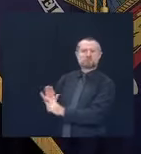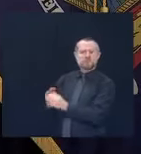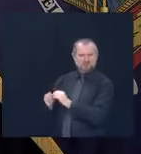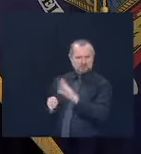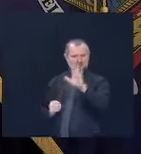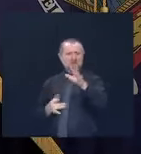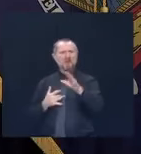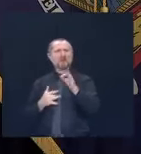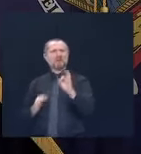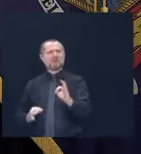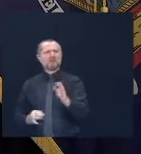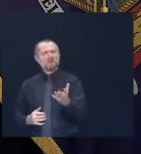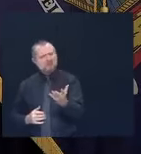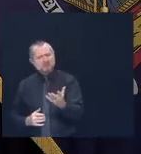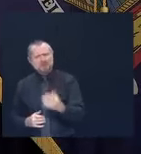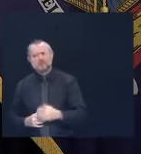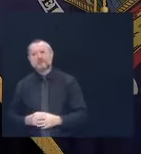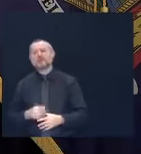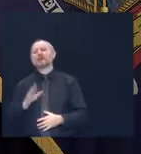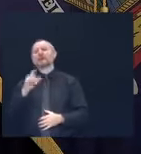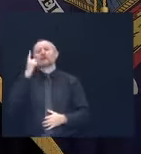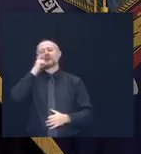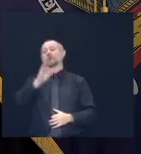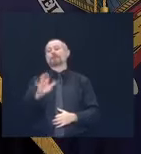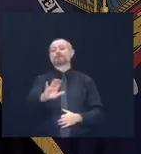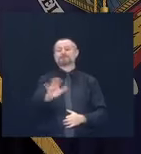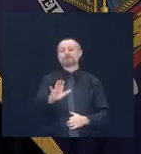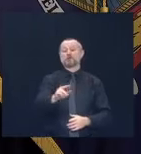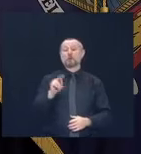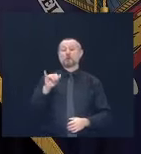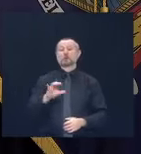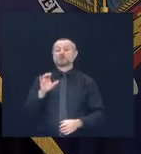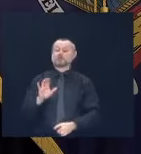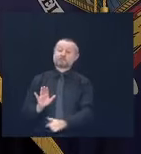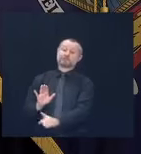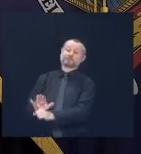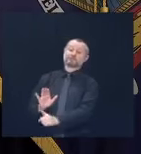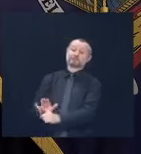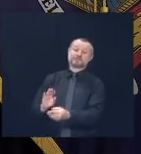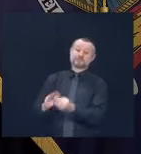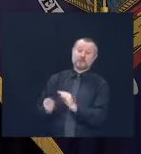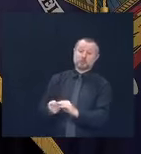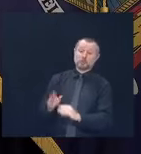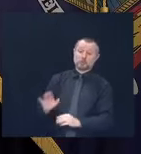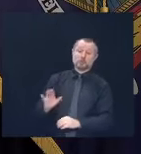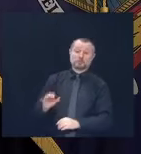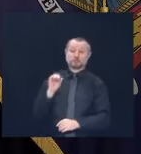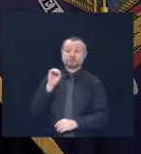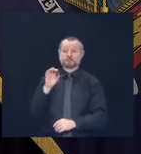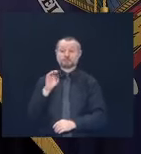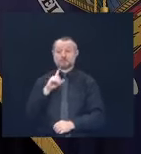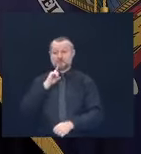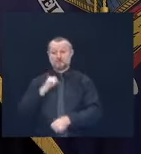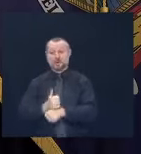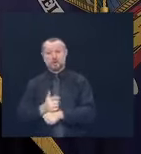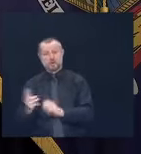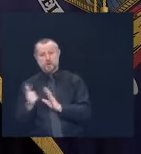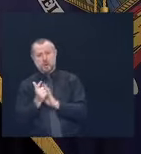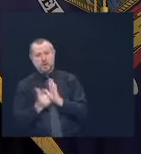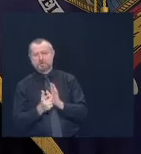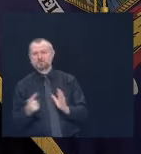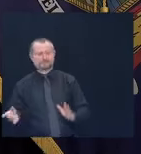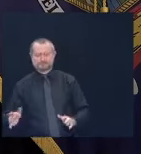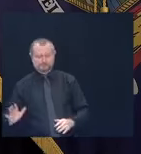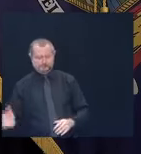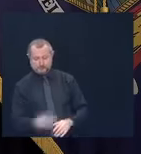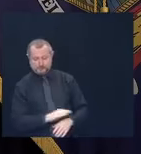Well, the real difference with the city's numbers is that, first of all, the city's number is legally irrelevant, right? So I think it just